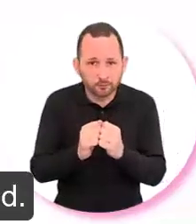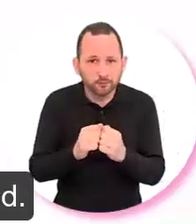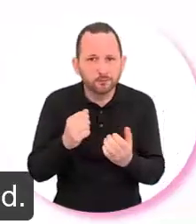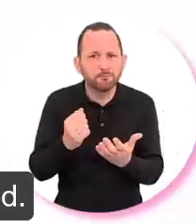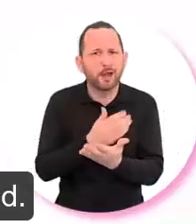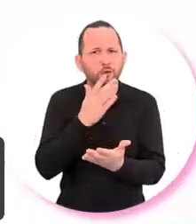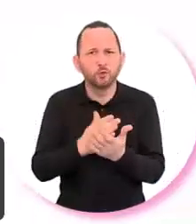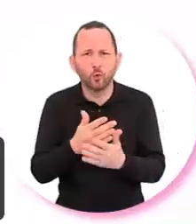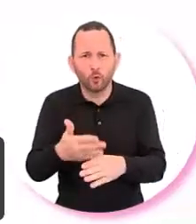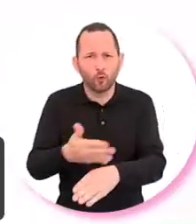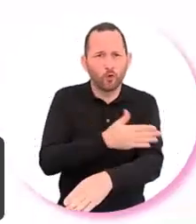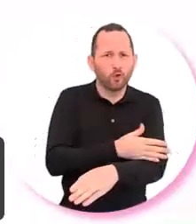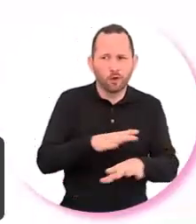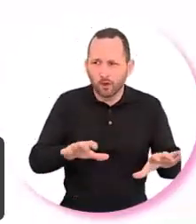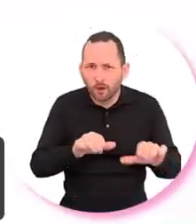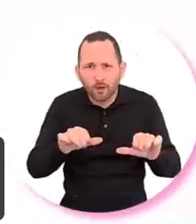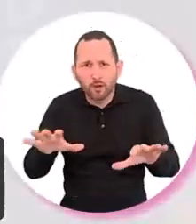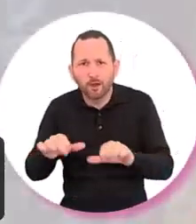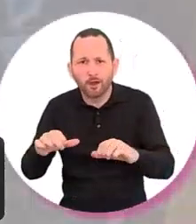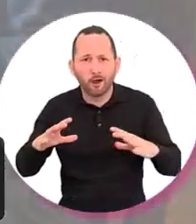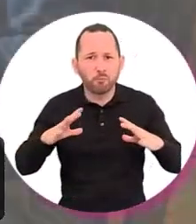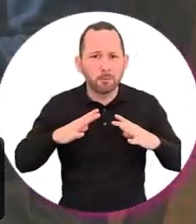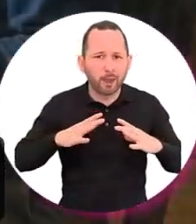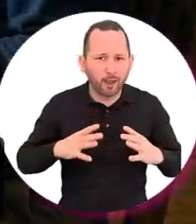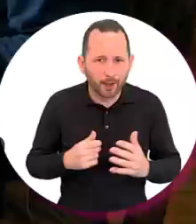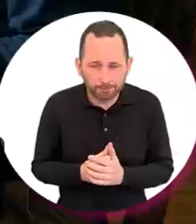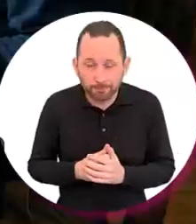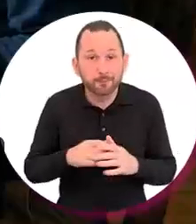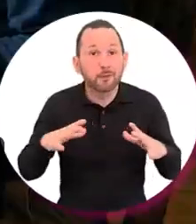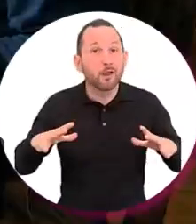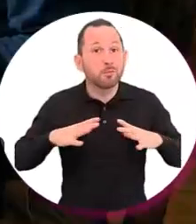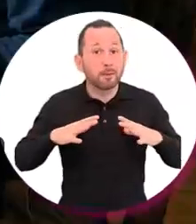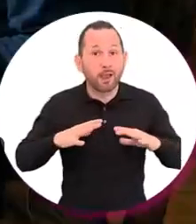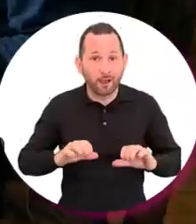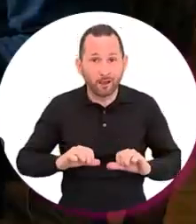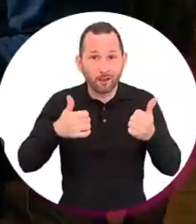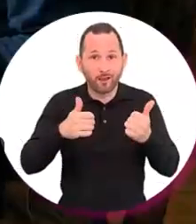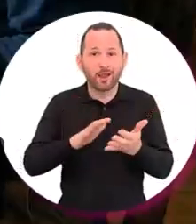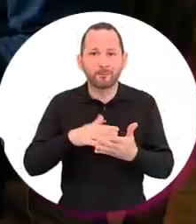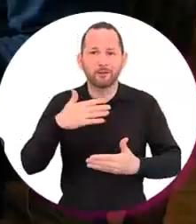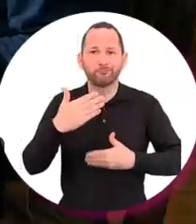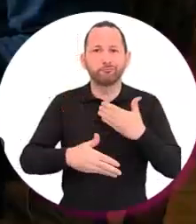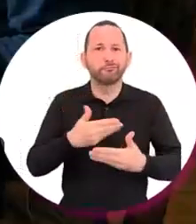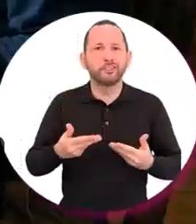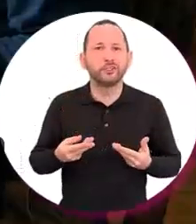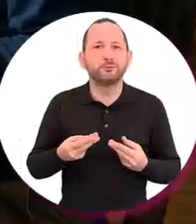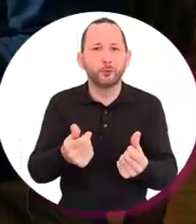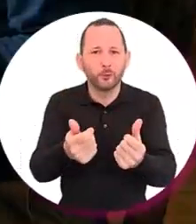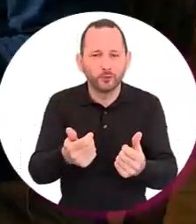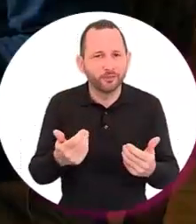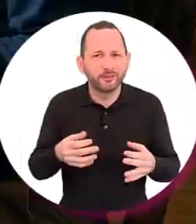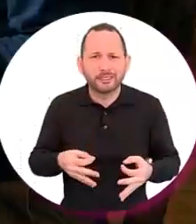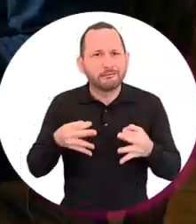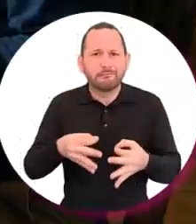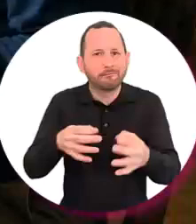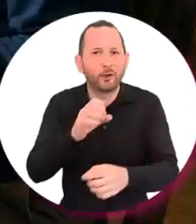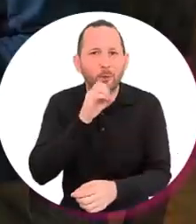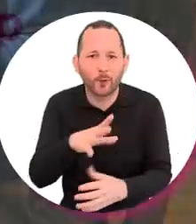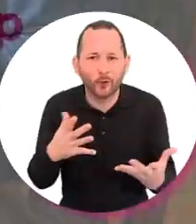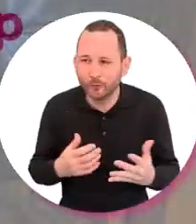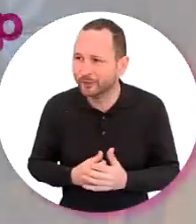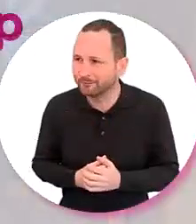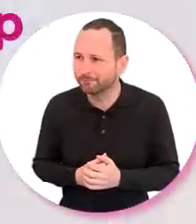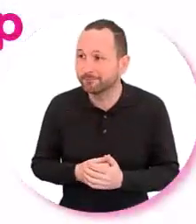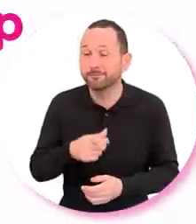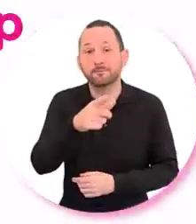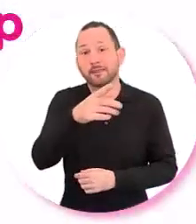you have everything you need to hand. This preparation will help you complete your forms first time, without delays. You